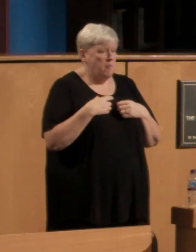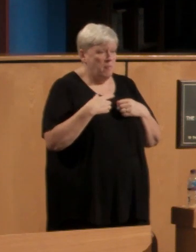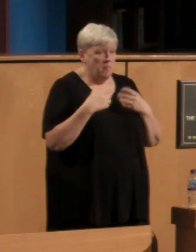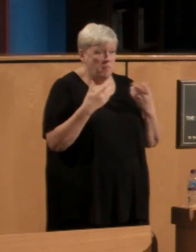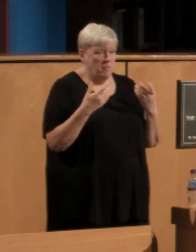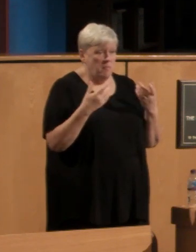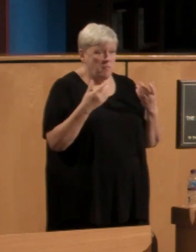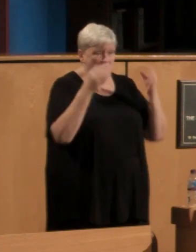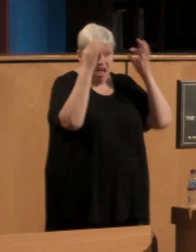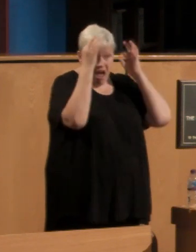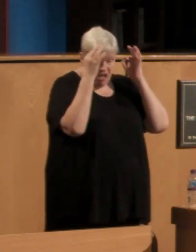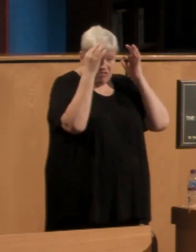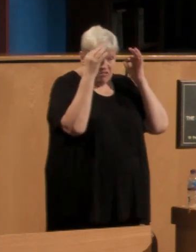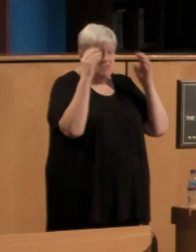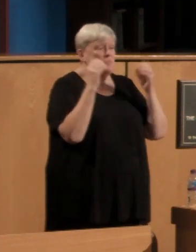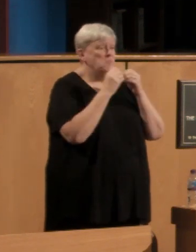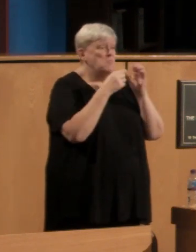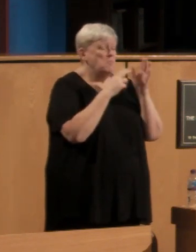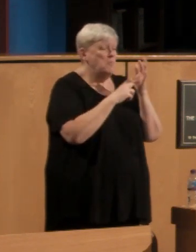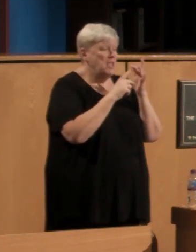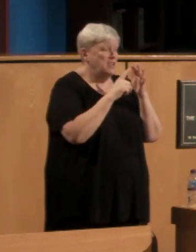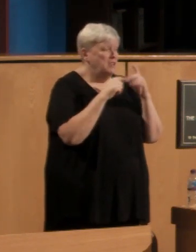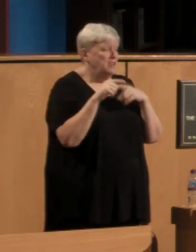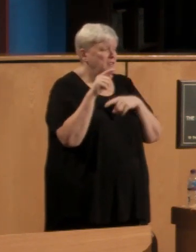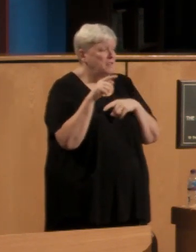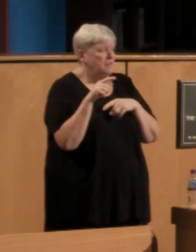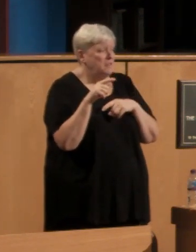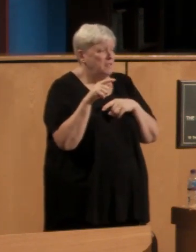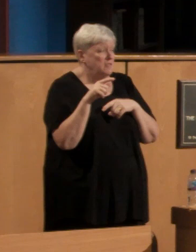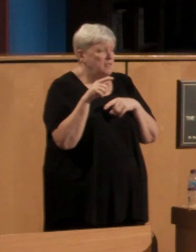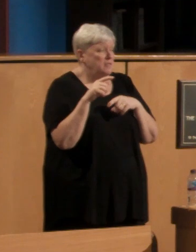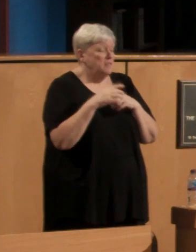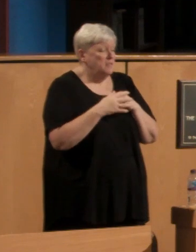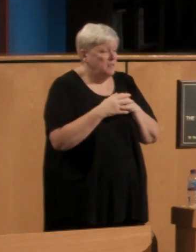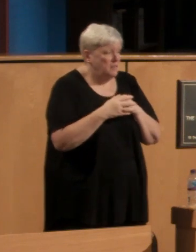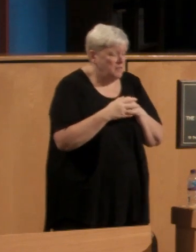a beanie to hide my gradually disappearing hair.